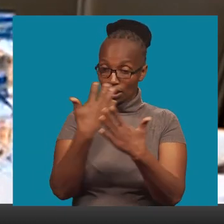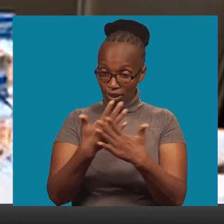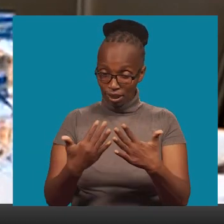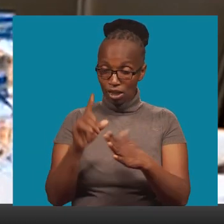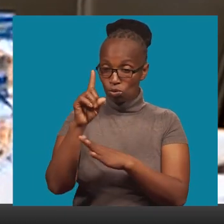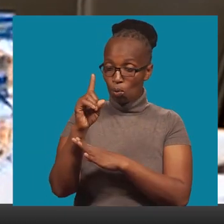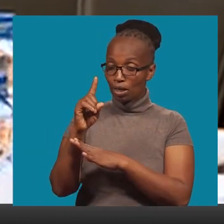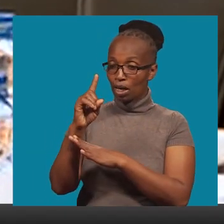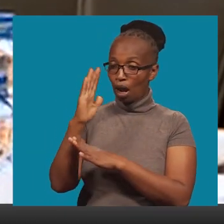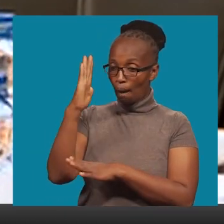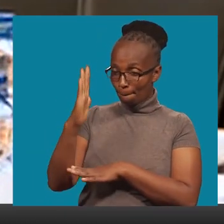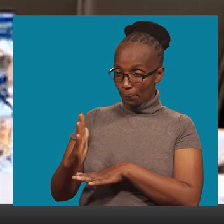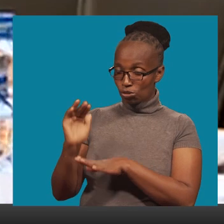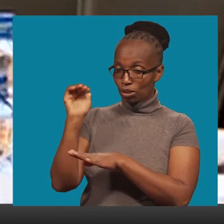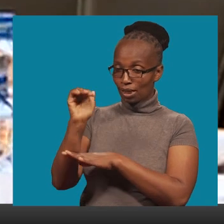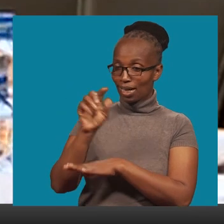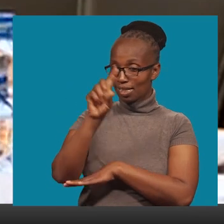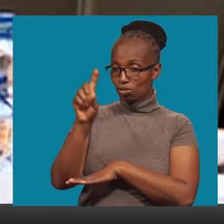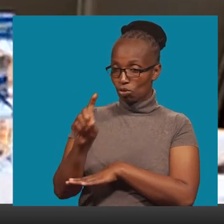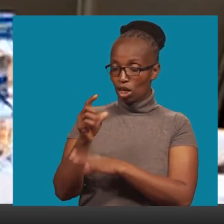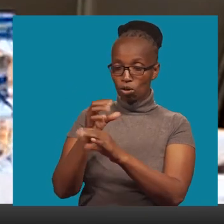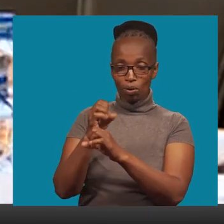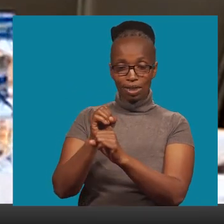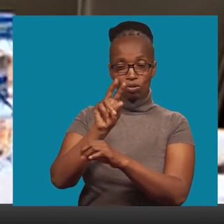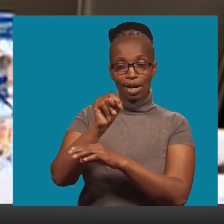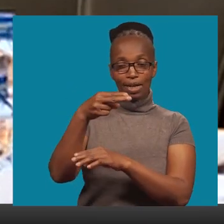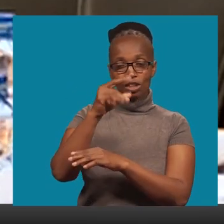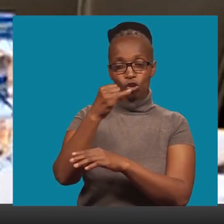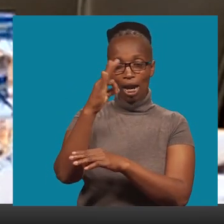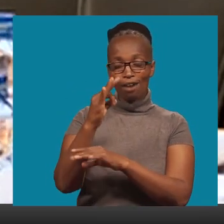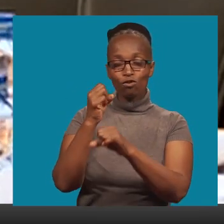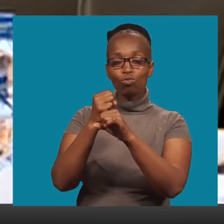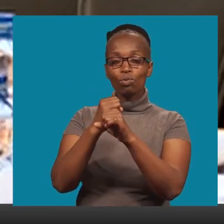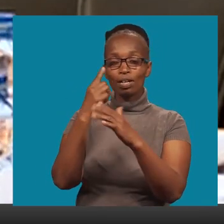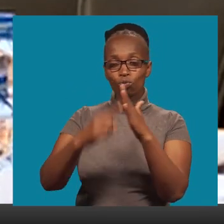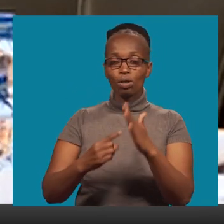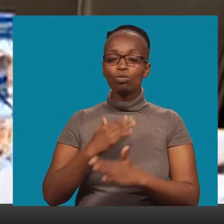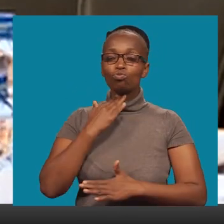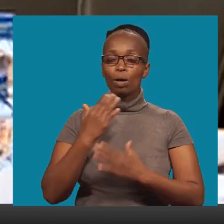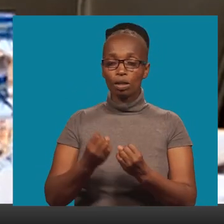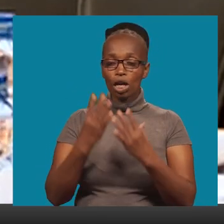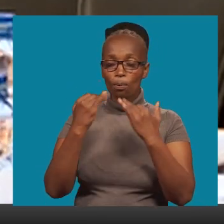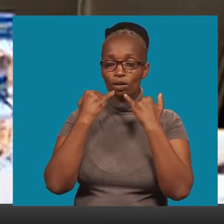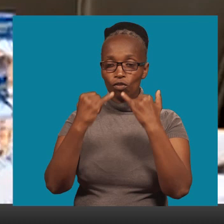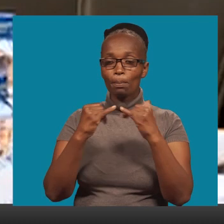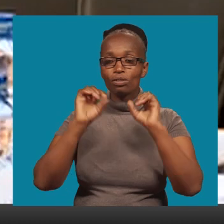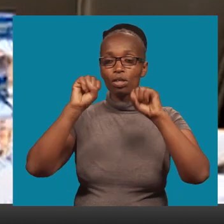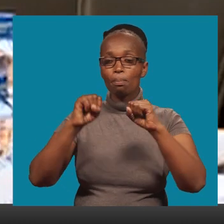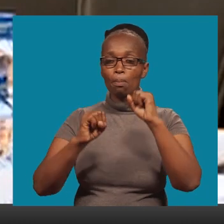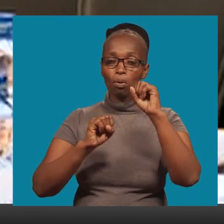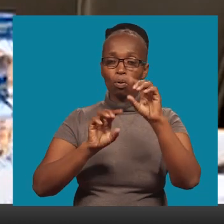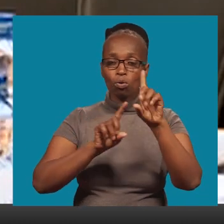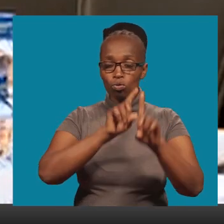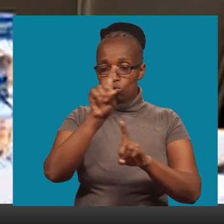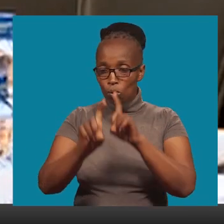these things here, and one member also asked, what is the organization of this NHIF? Will that provide a more detail so that you're able to